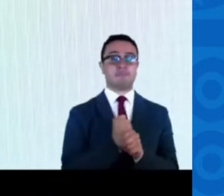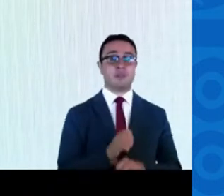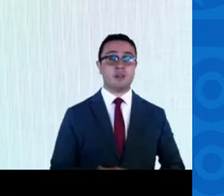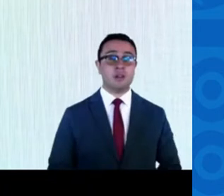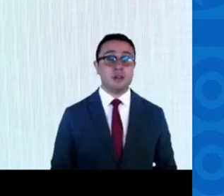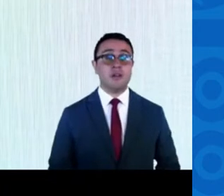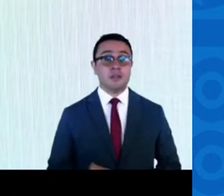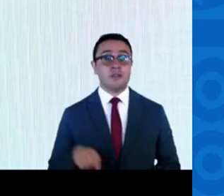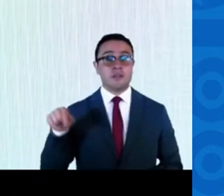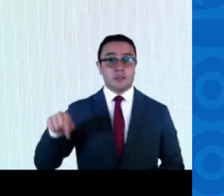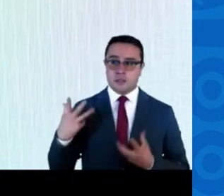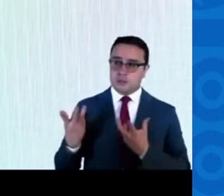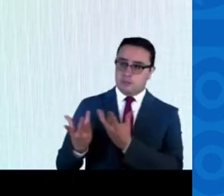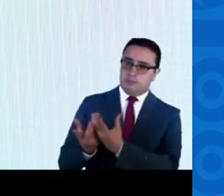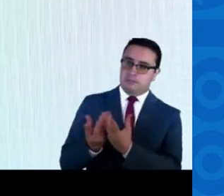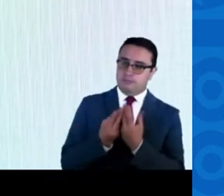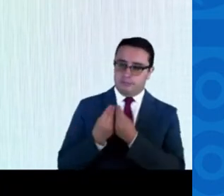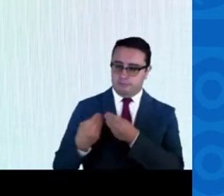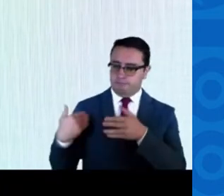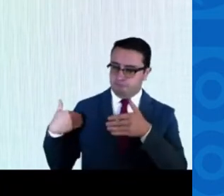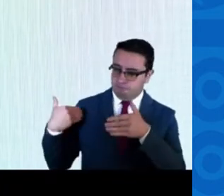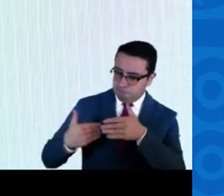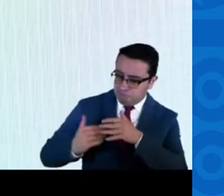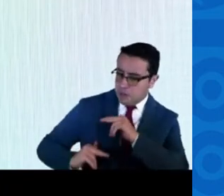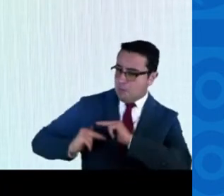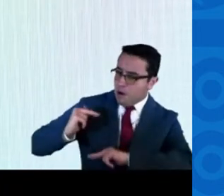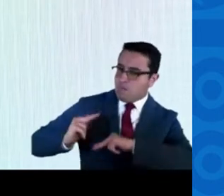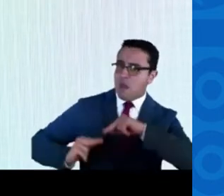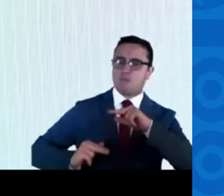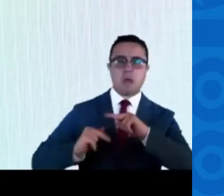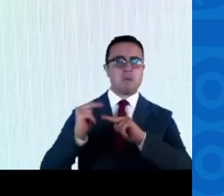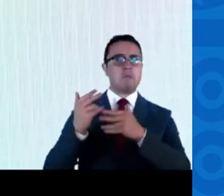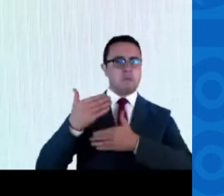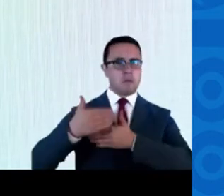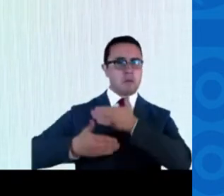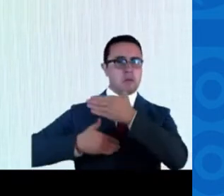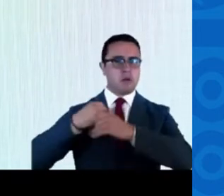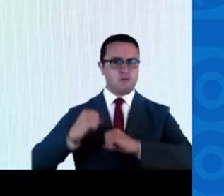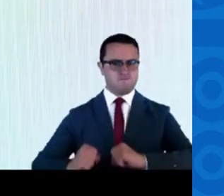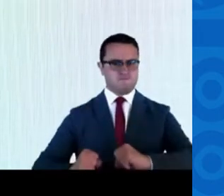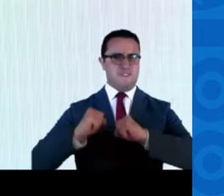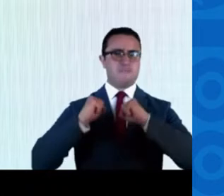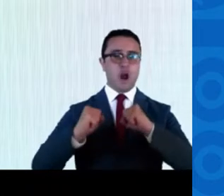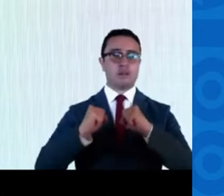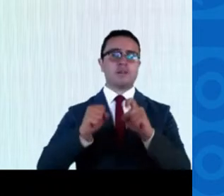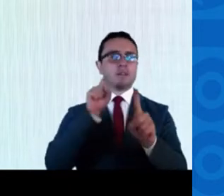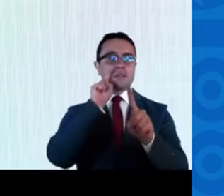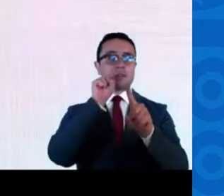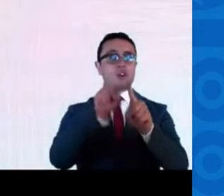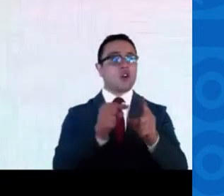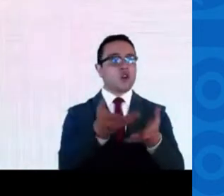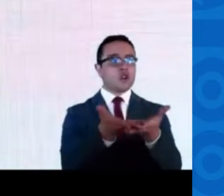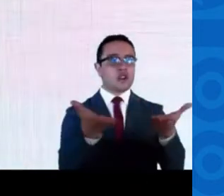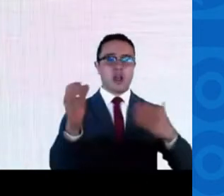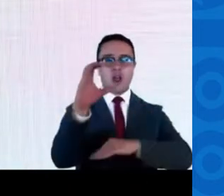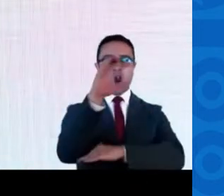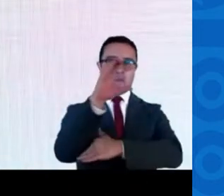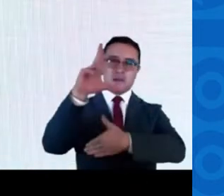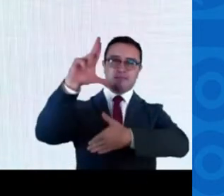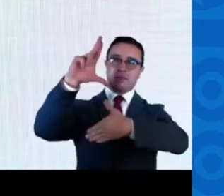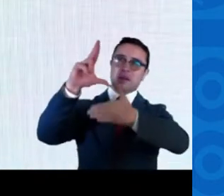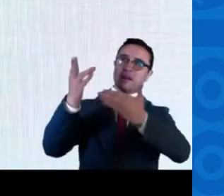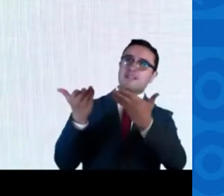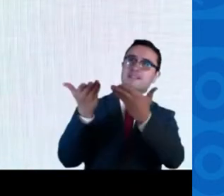very arduous effort that we have been creating, strengthening, in order to leave a